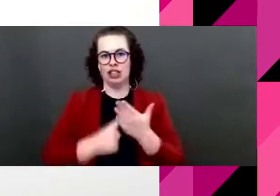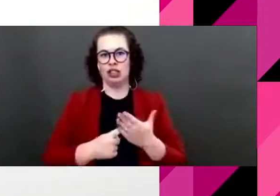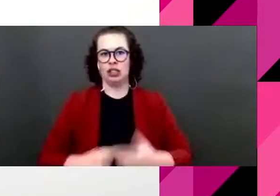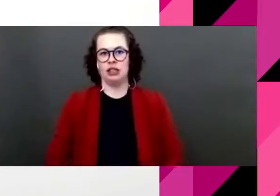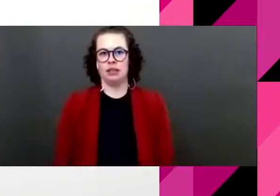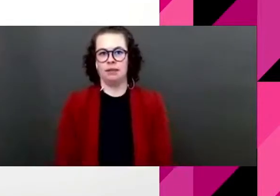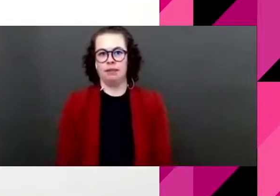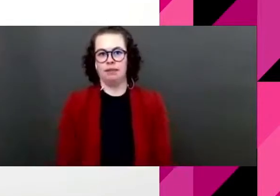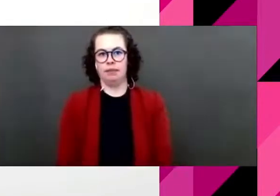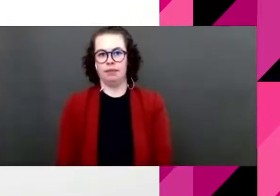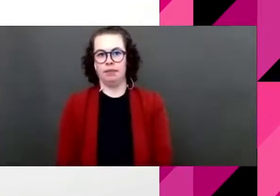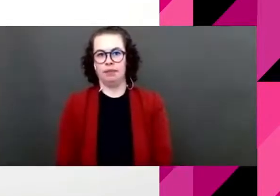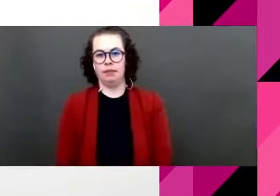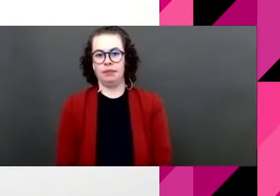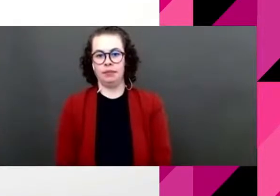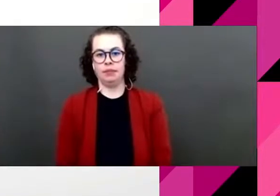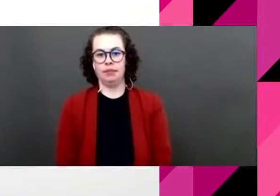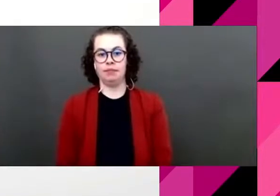Great, thank you very much.